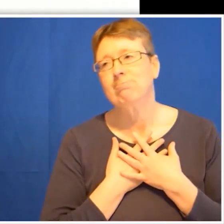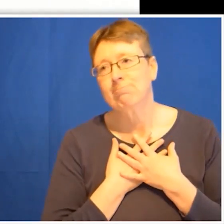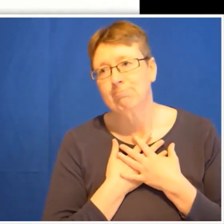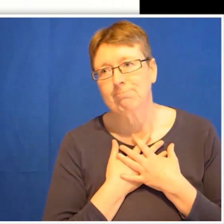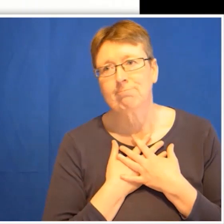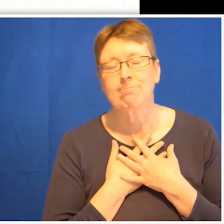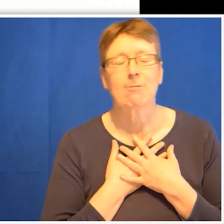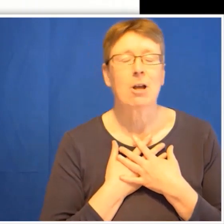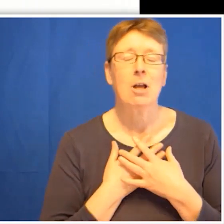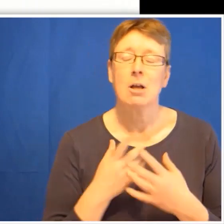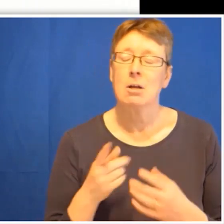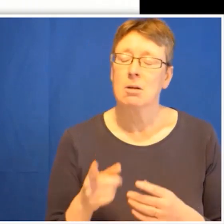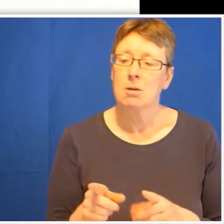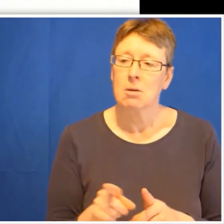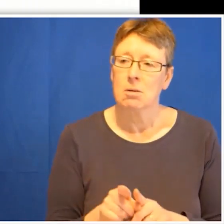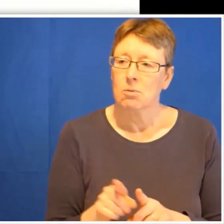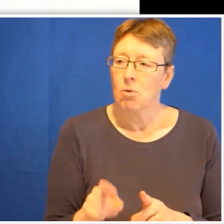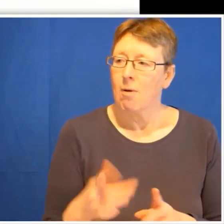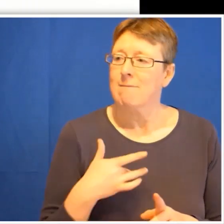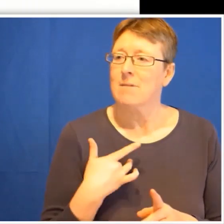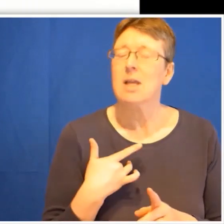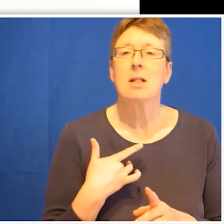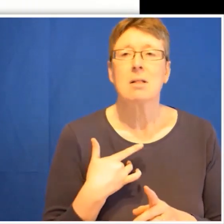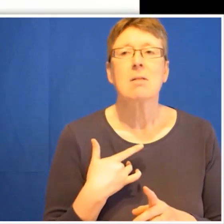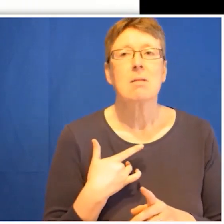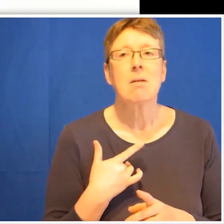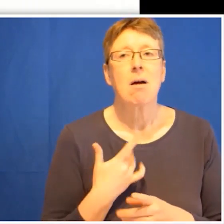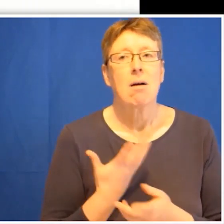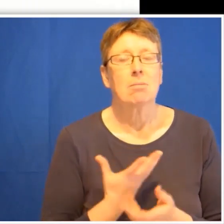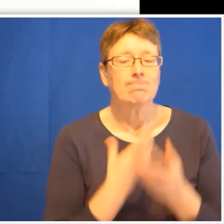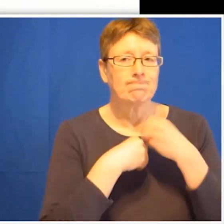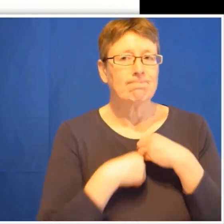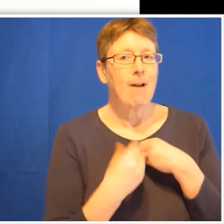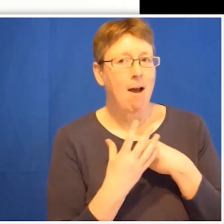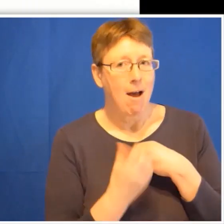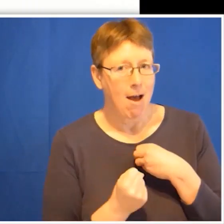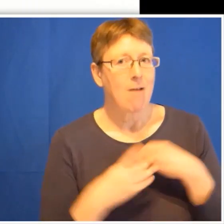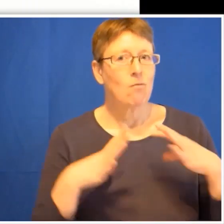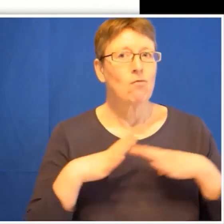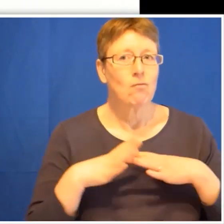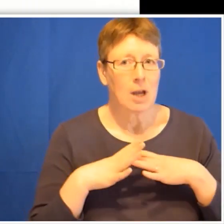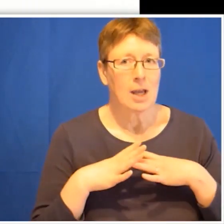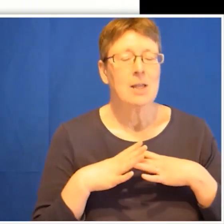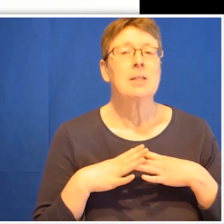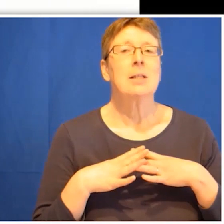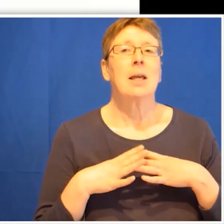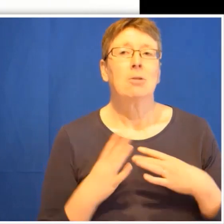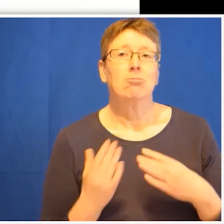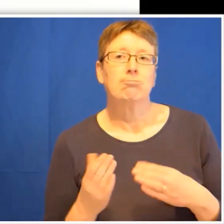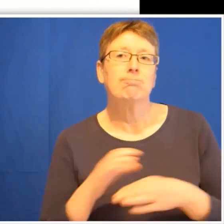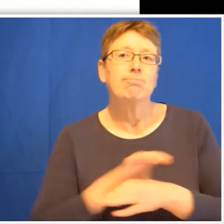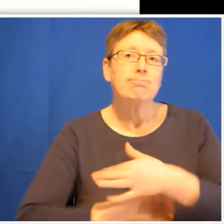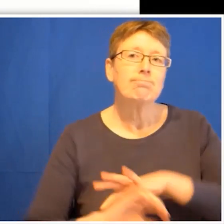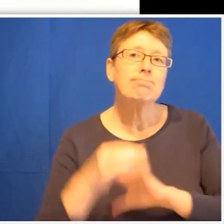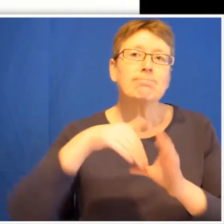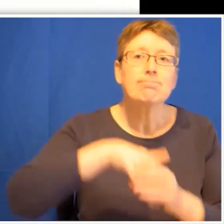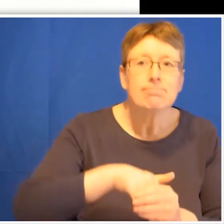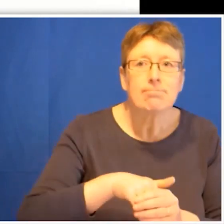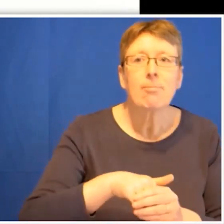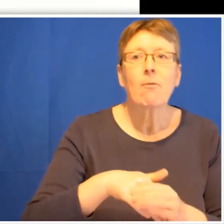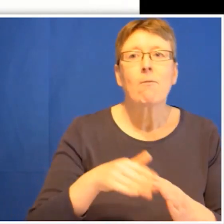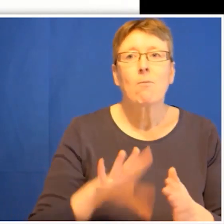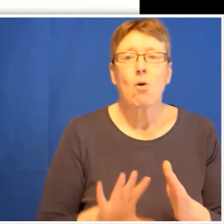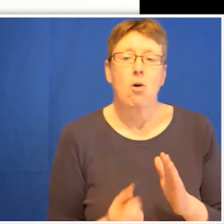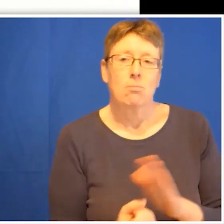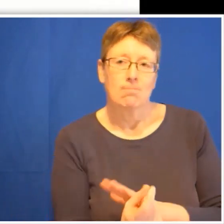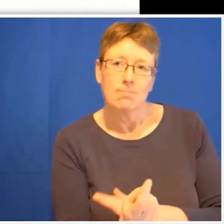you've learned with us and feel that that has given you the mental equipment to help you tackle some of